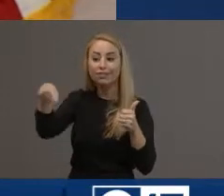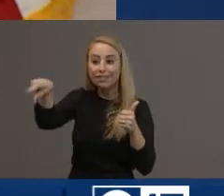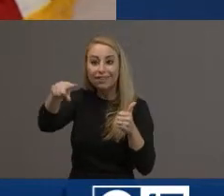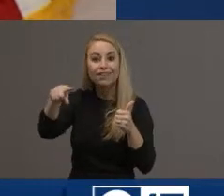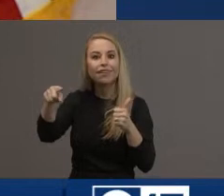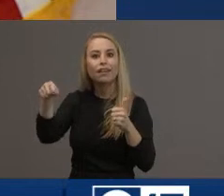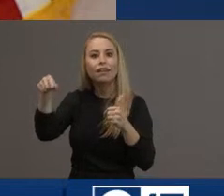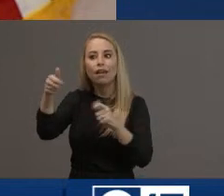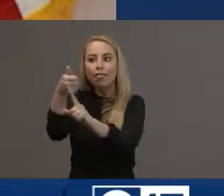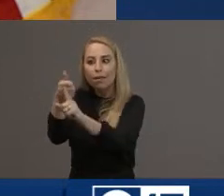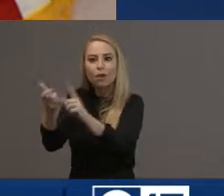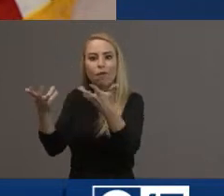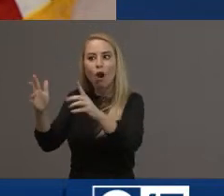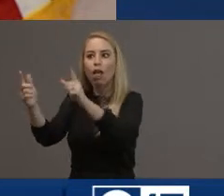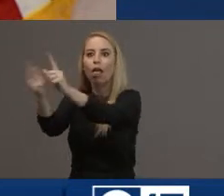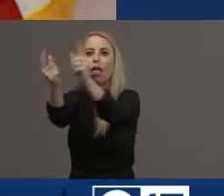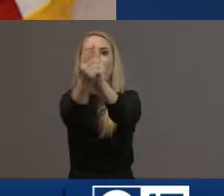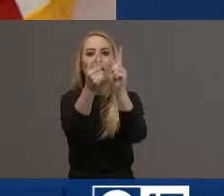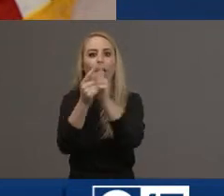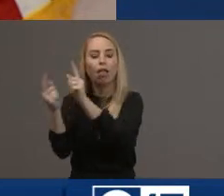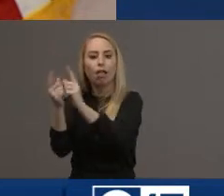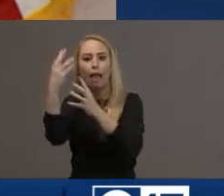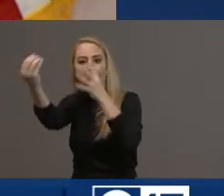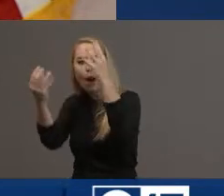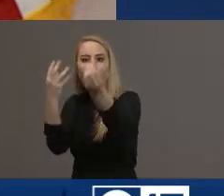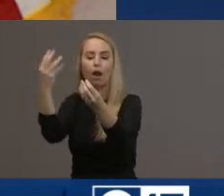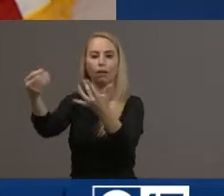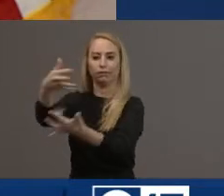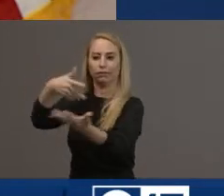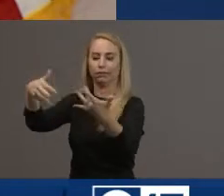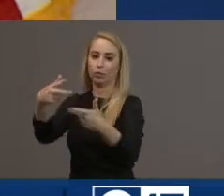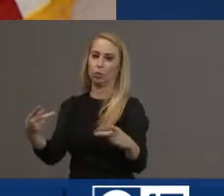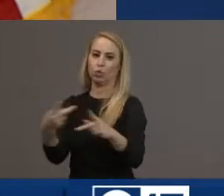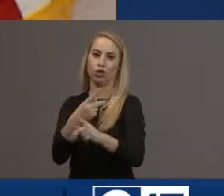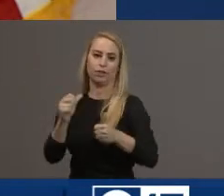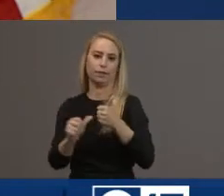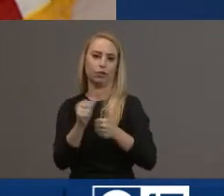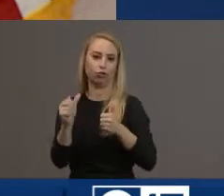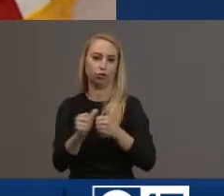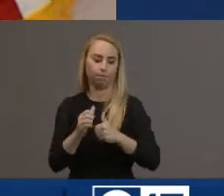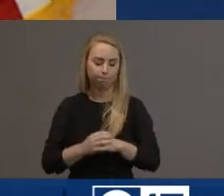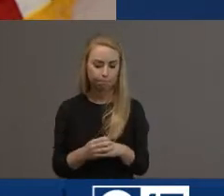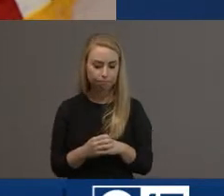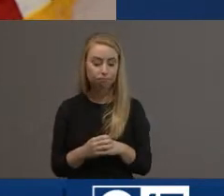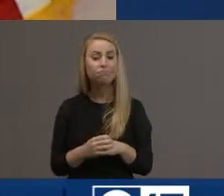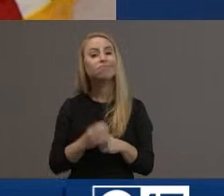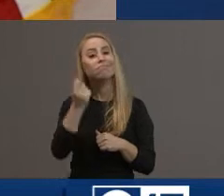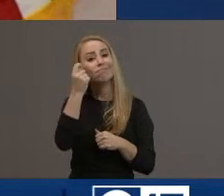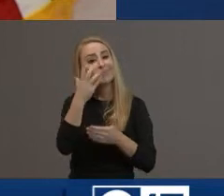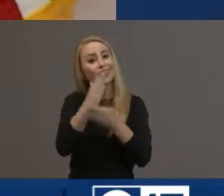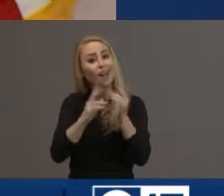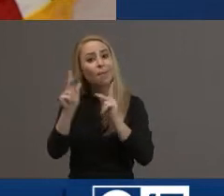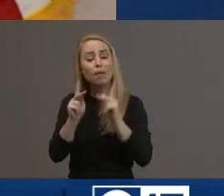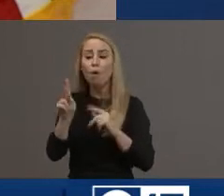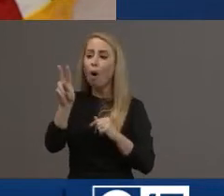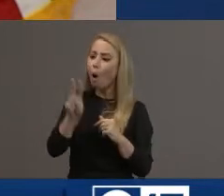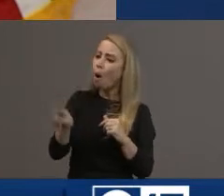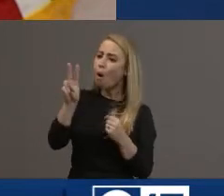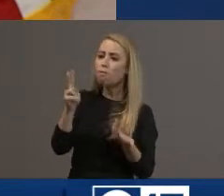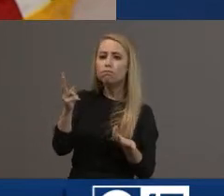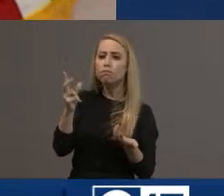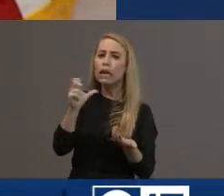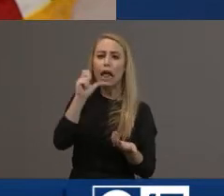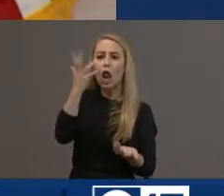different exposures than you are. Some people have the virus and don't have any symptoms. They don't feel sick. They